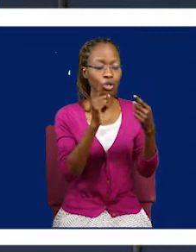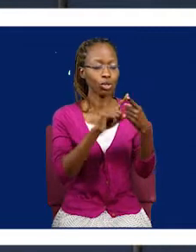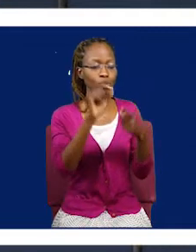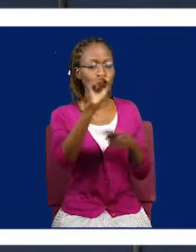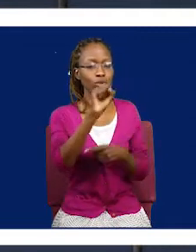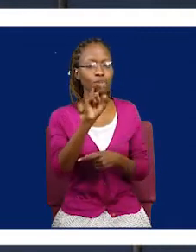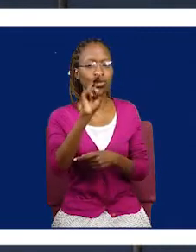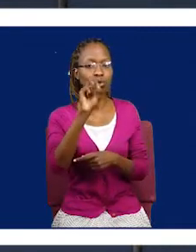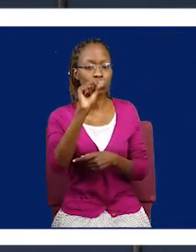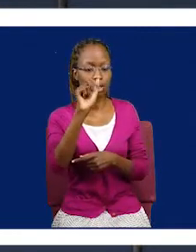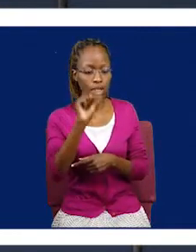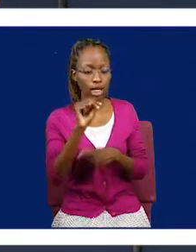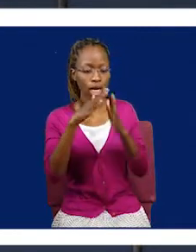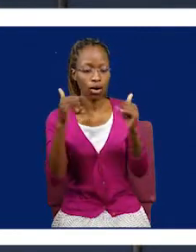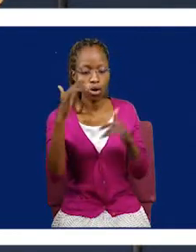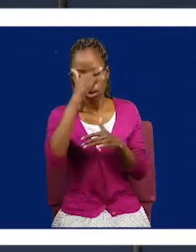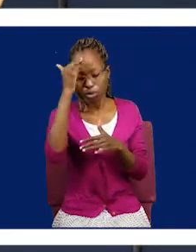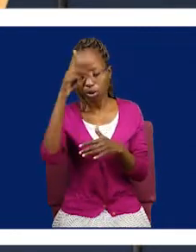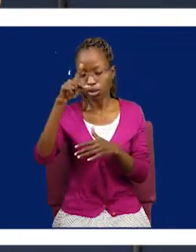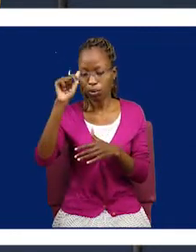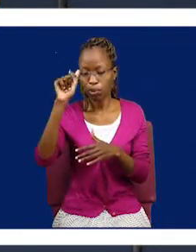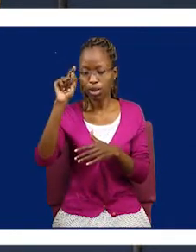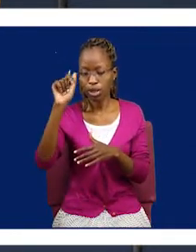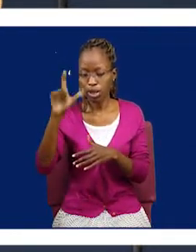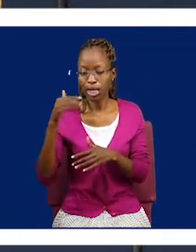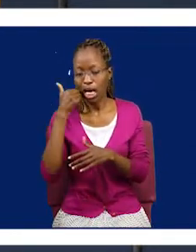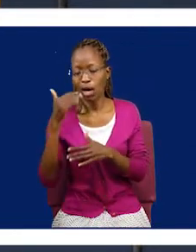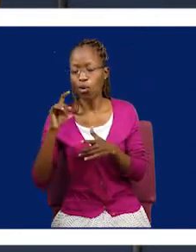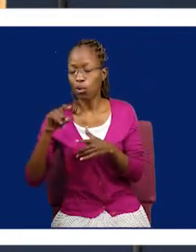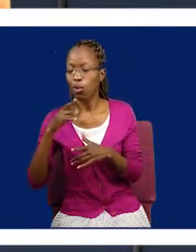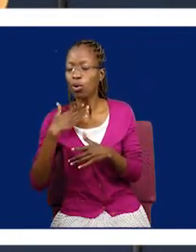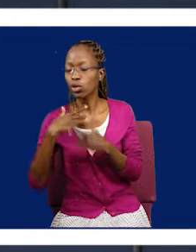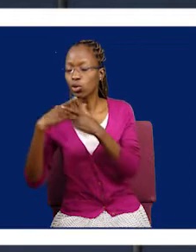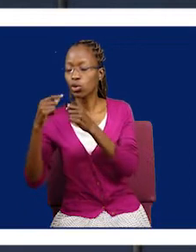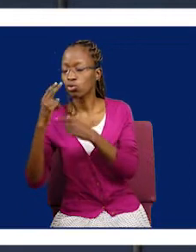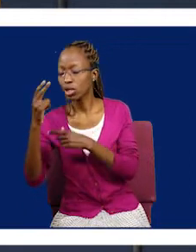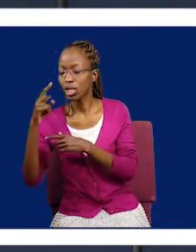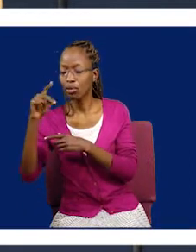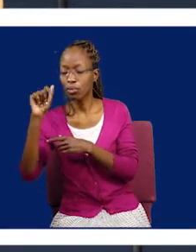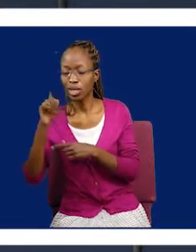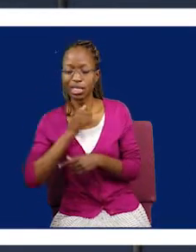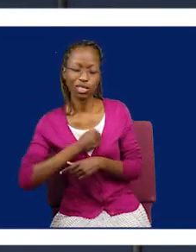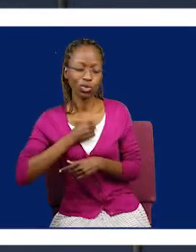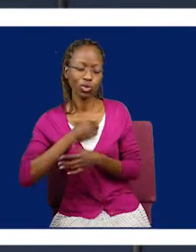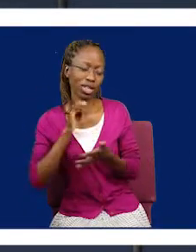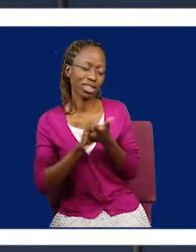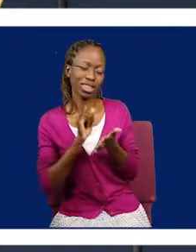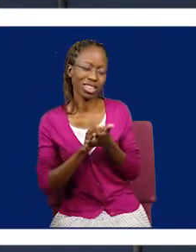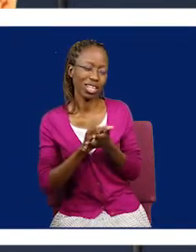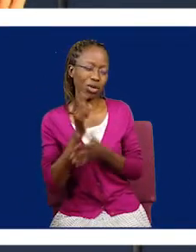Susie's house because Patel was not well. So we had to go see Patel. Sorry, Shirley, it was a